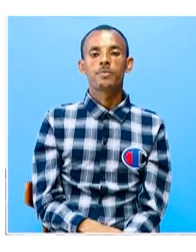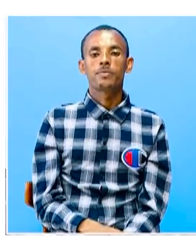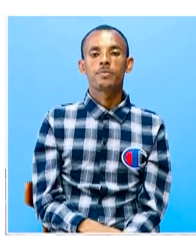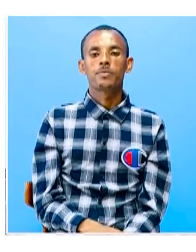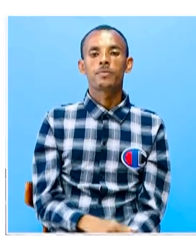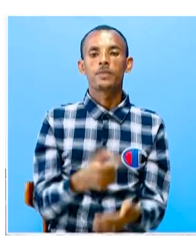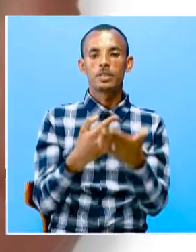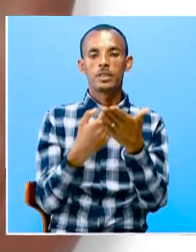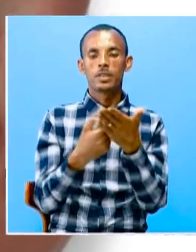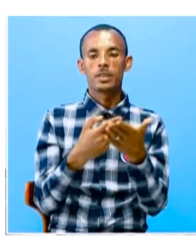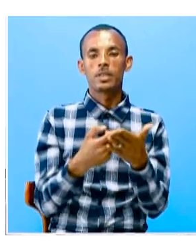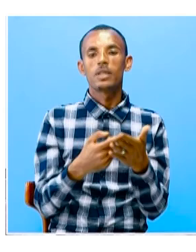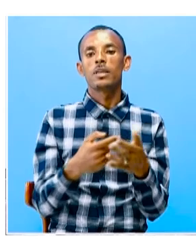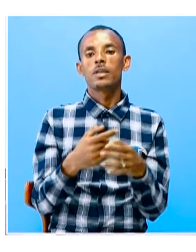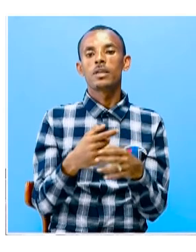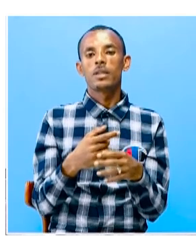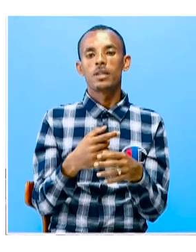and this one is